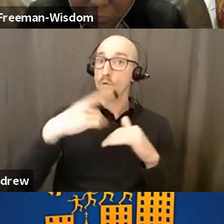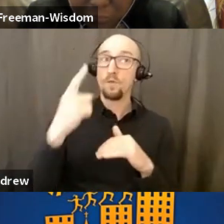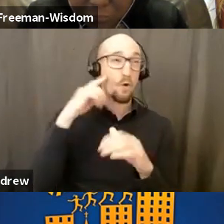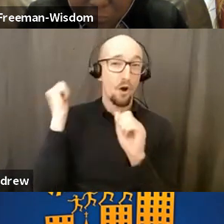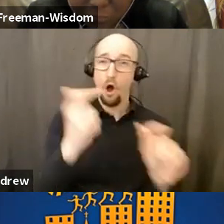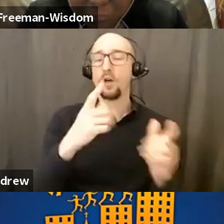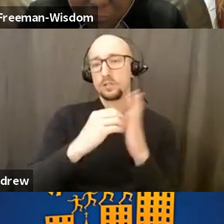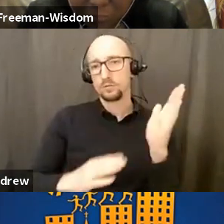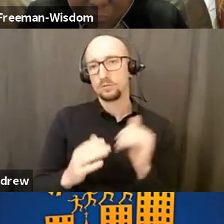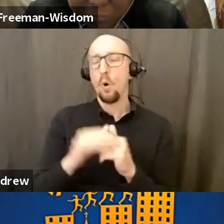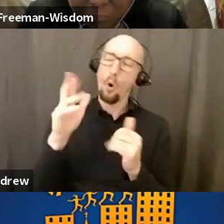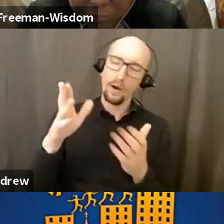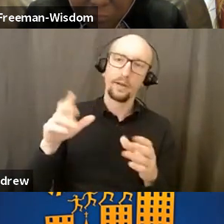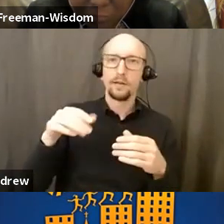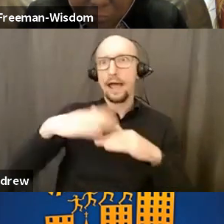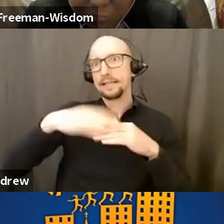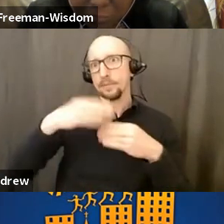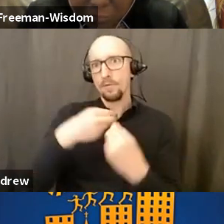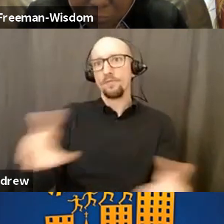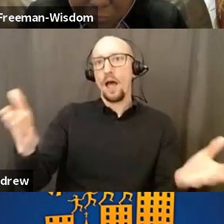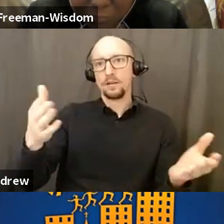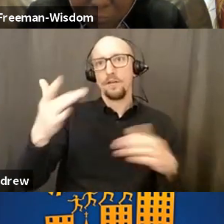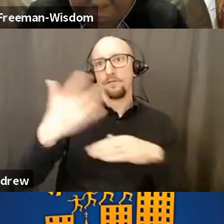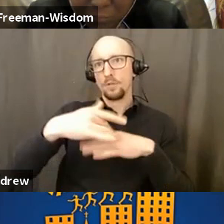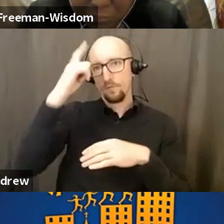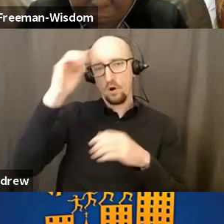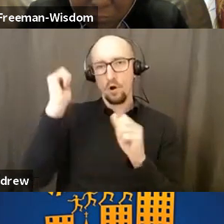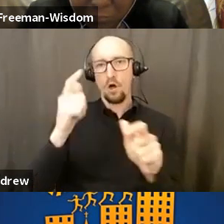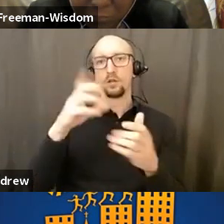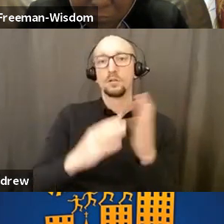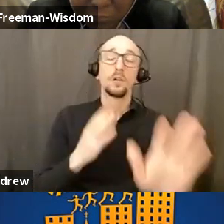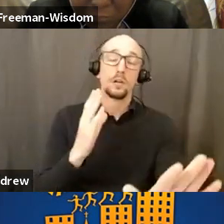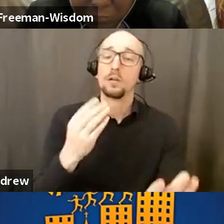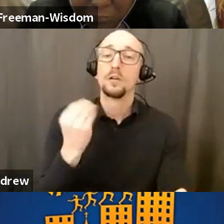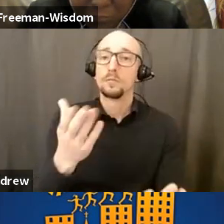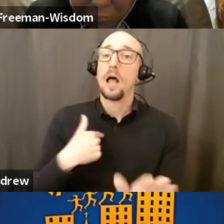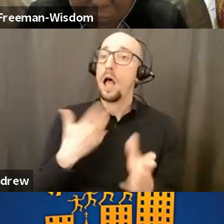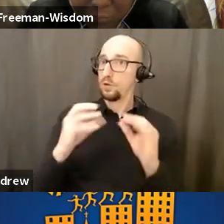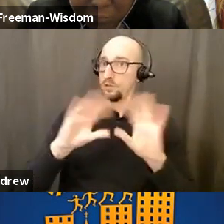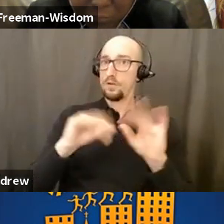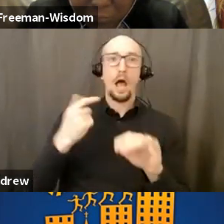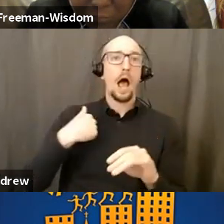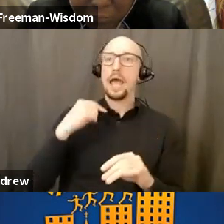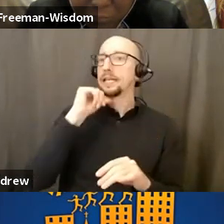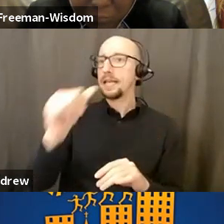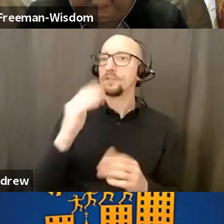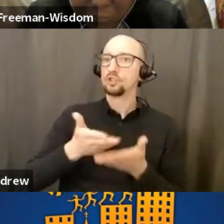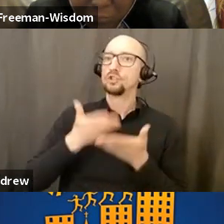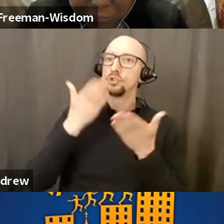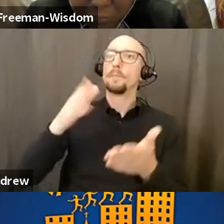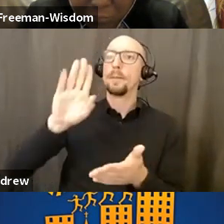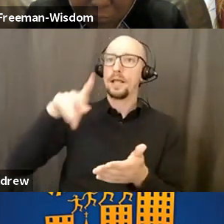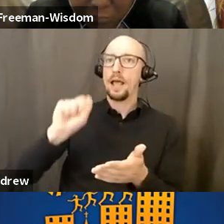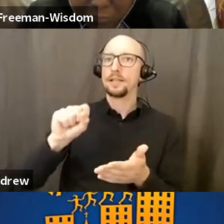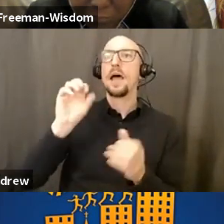available to all students. I want to just be clear that I was never suggesting that BPS students would have the opportunity to use growth and